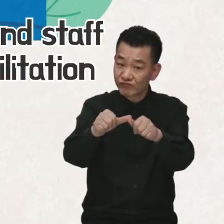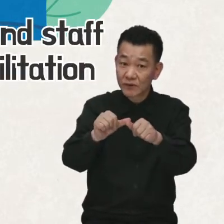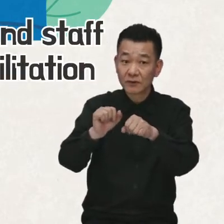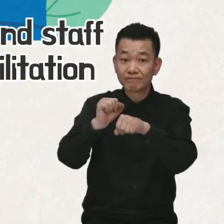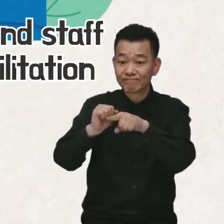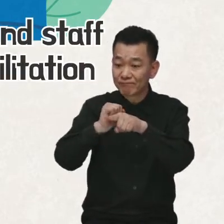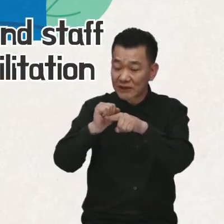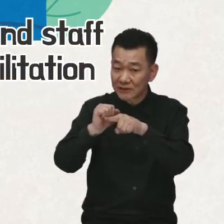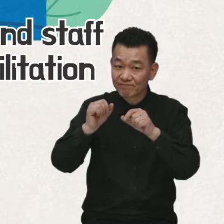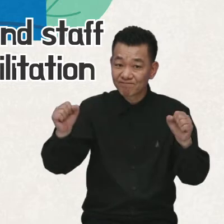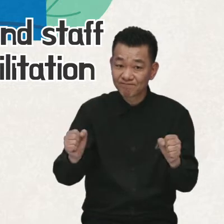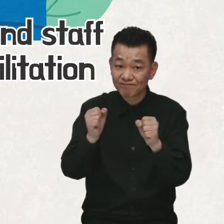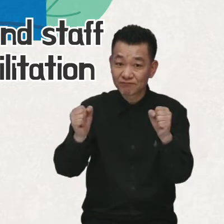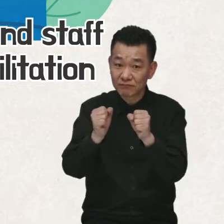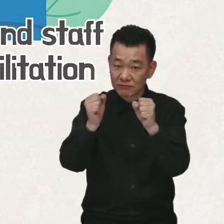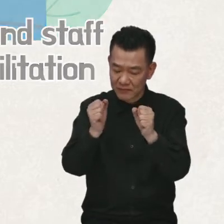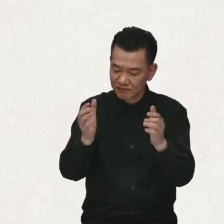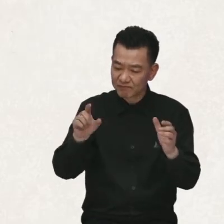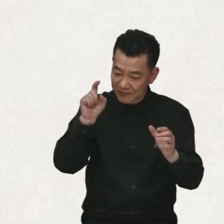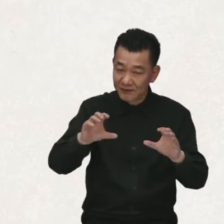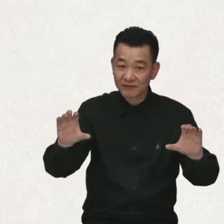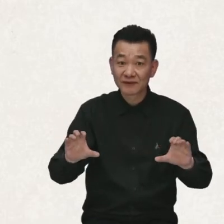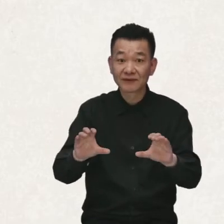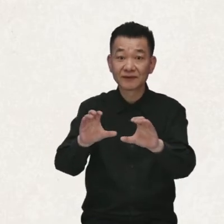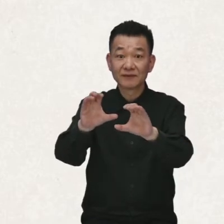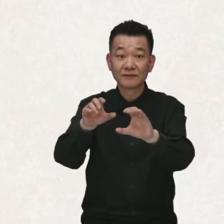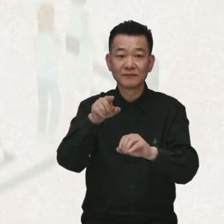staff working in habilitation.